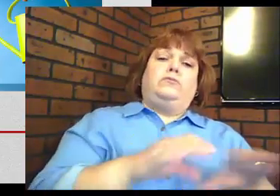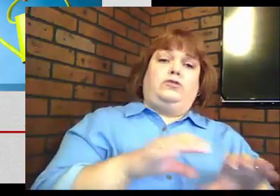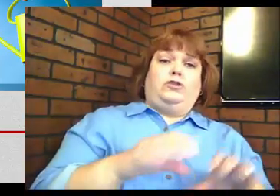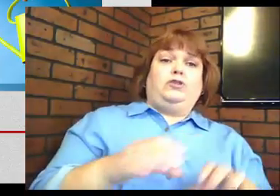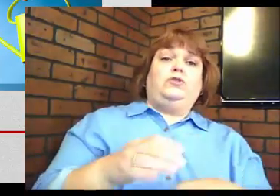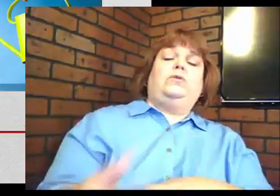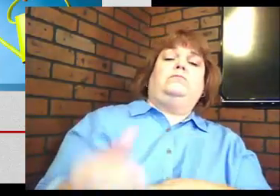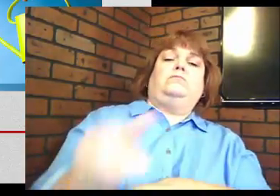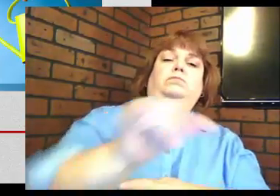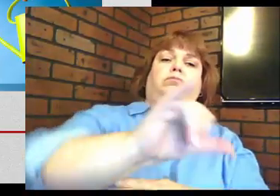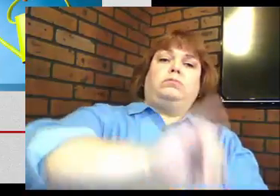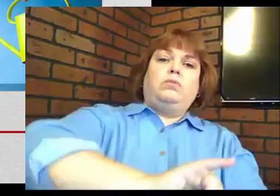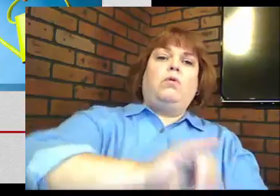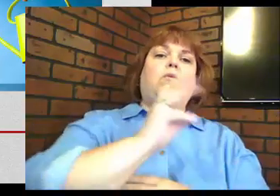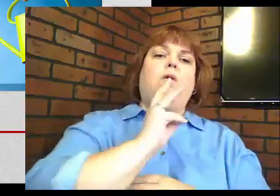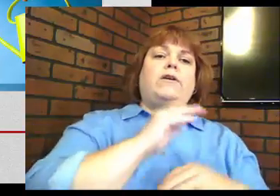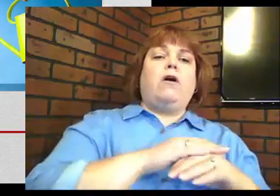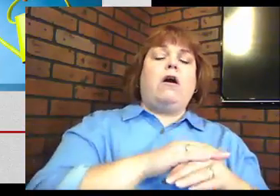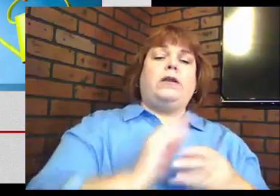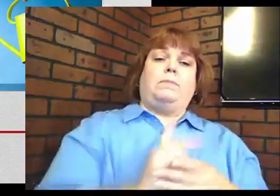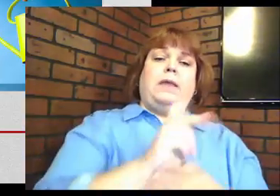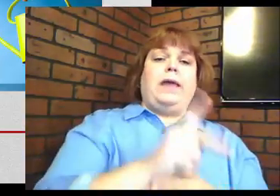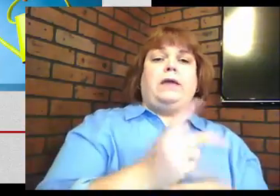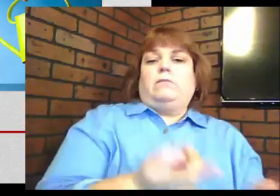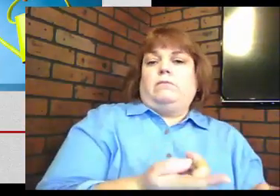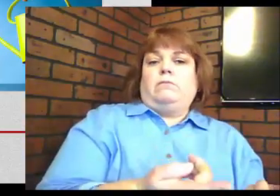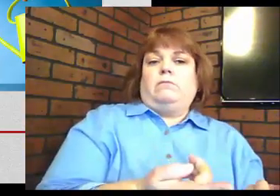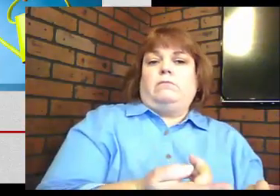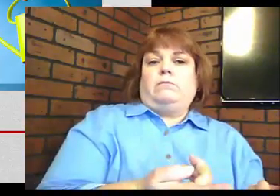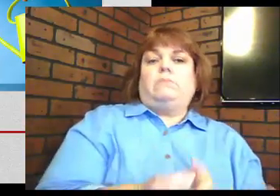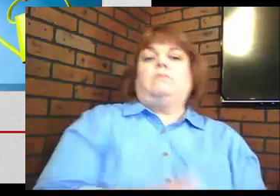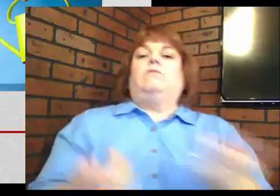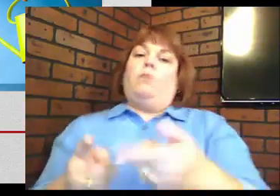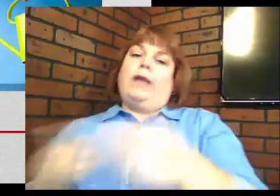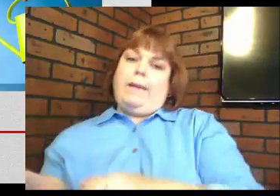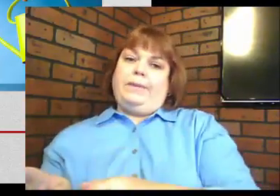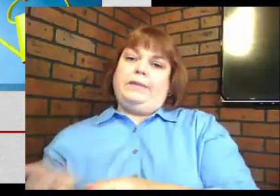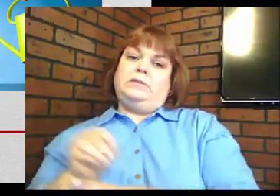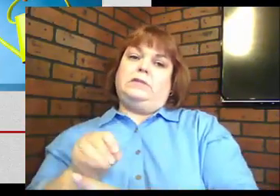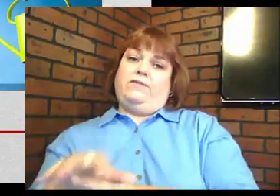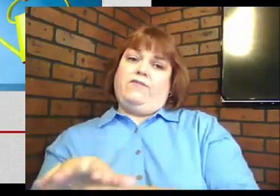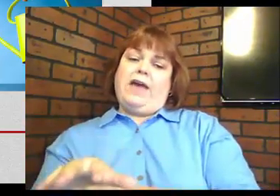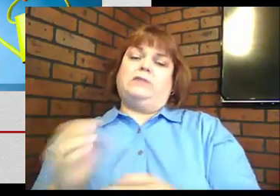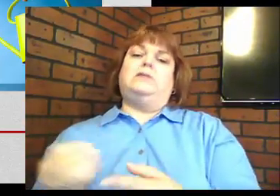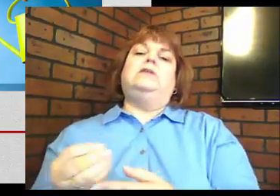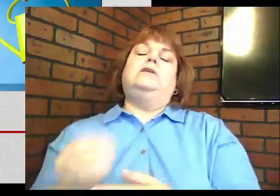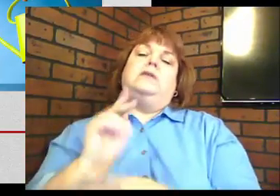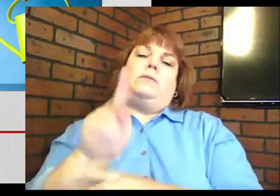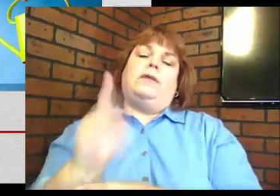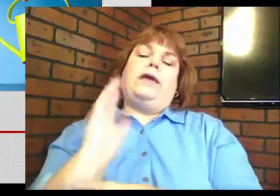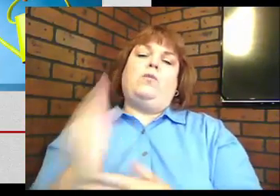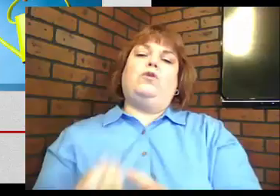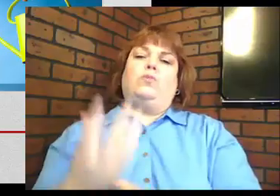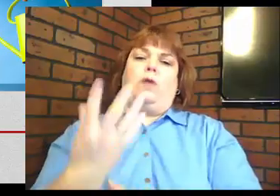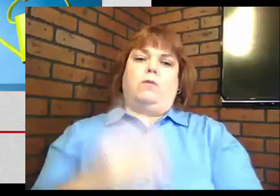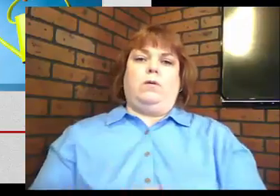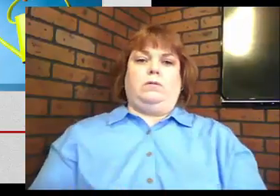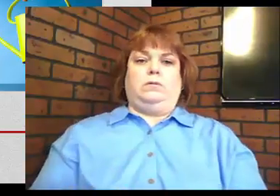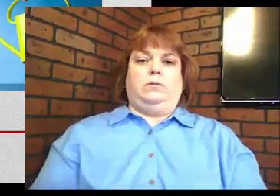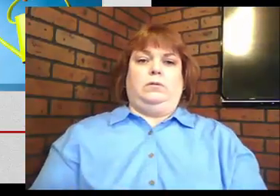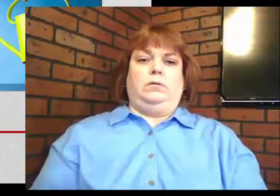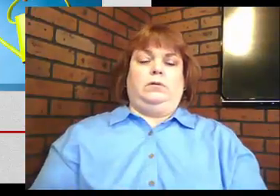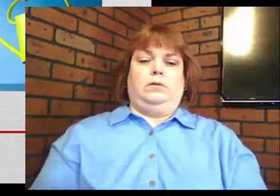The effect, that's what happens. When you're finished, that's what happens. So if you trip, what